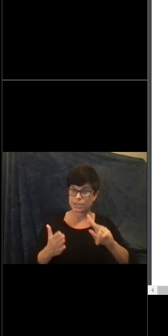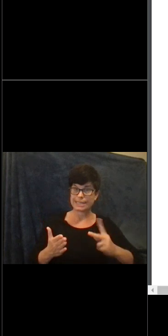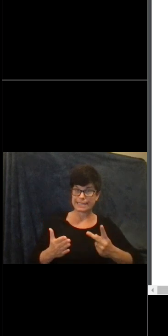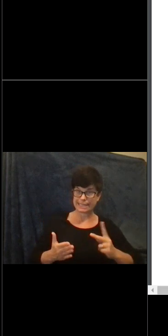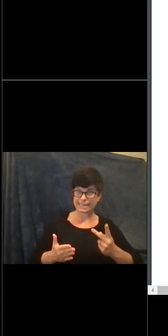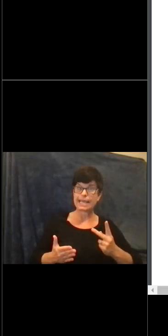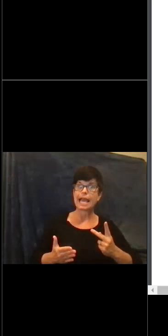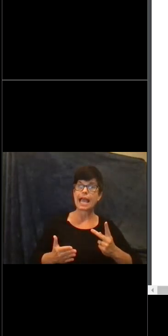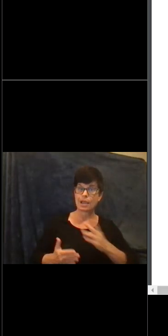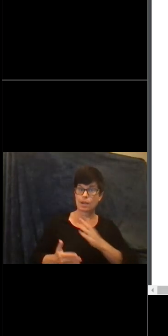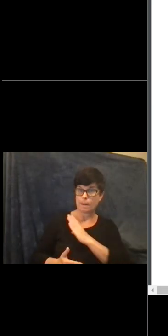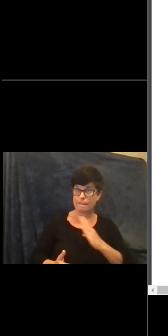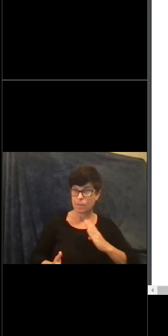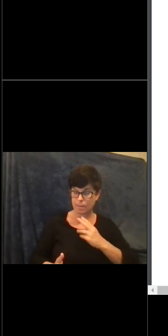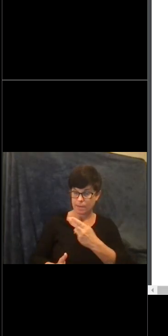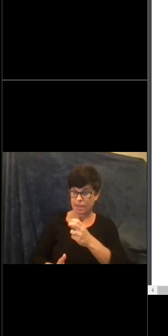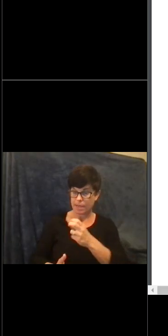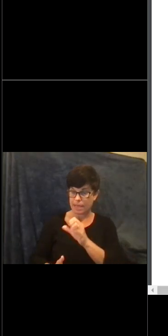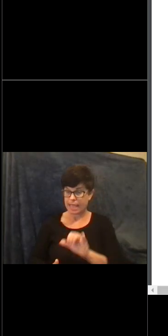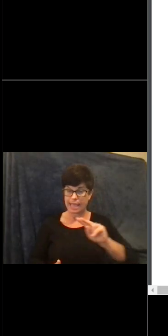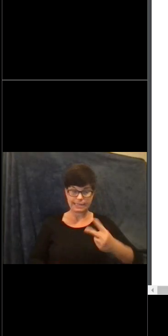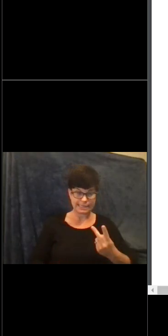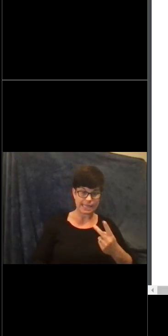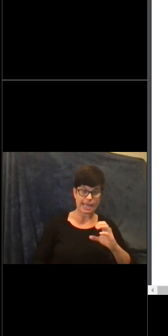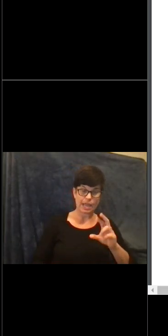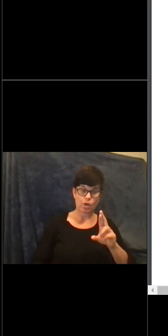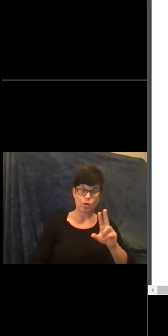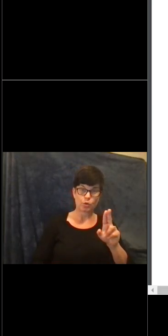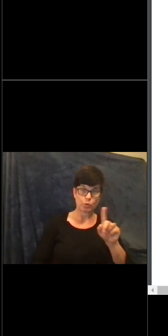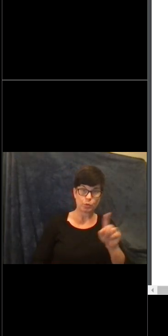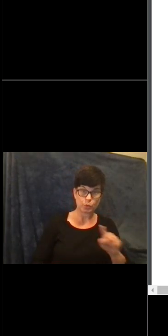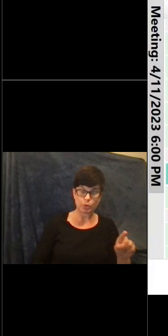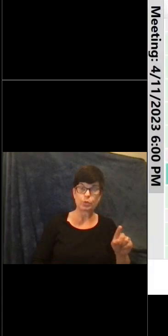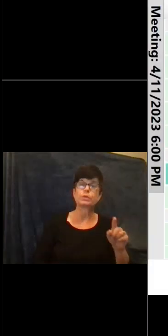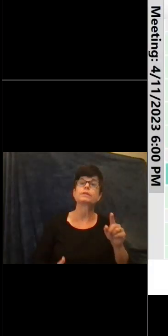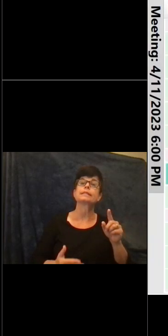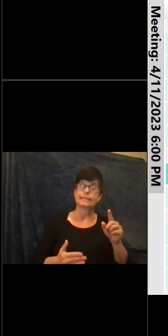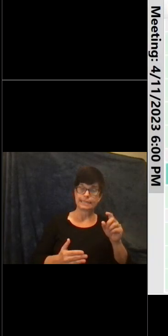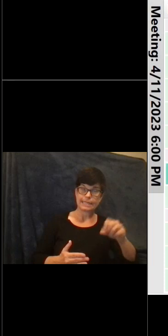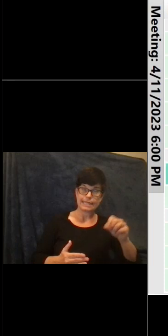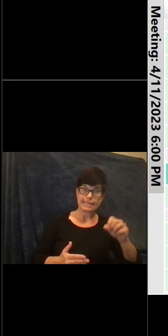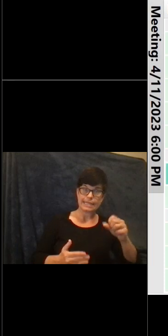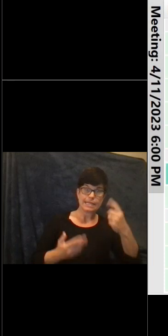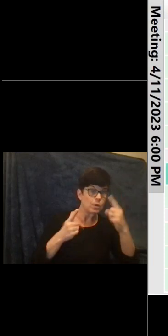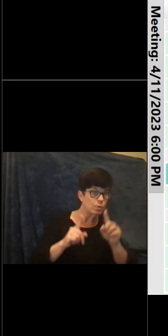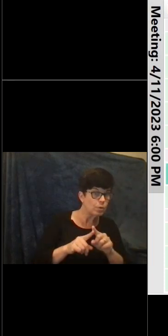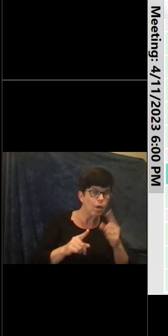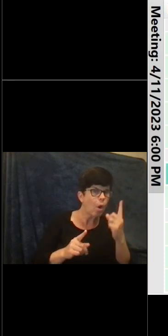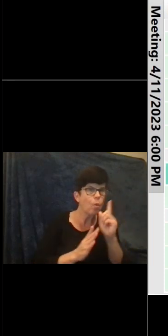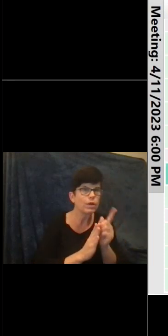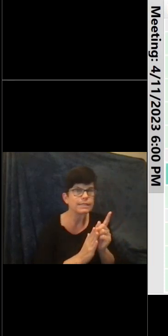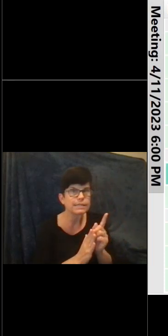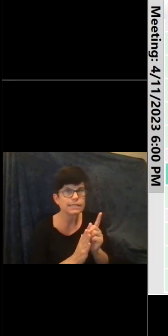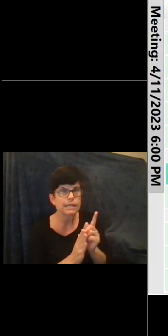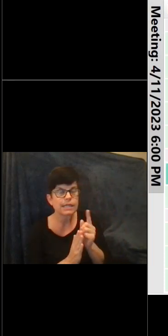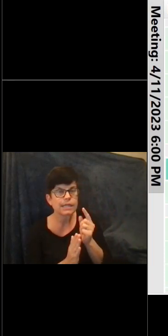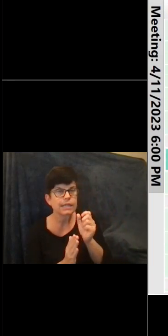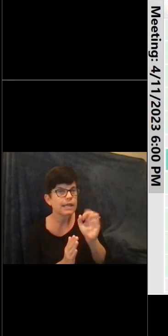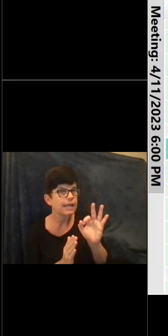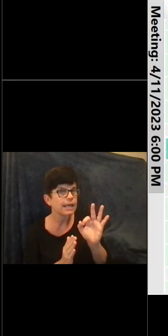Motion from Board Member Hay, second from Board Member Cruz. All those in favor say, I'm sorry, 1 second. If you could also